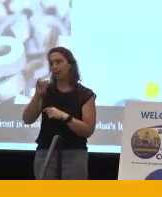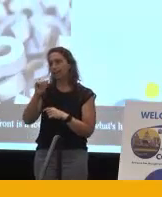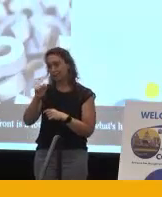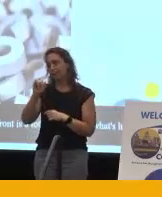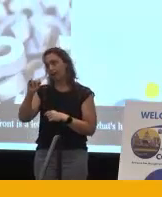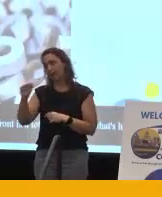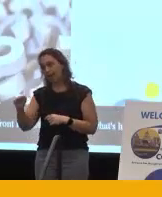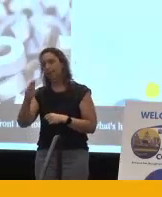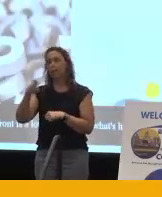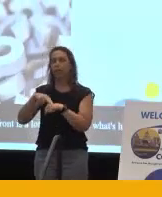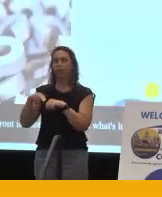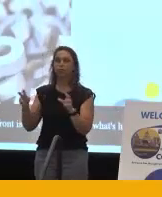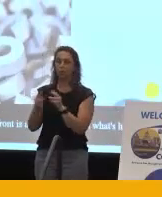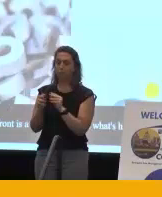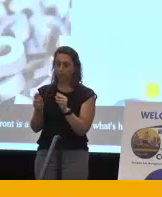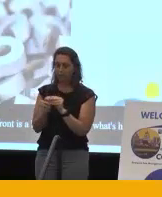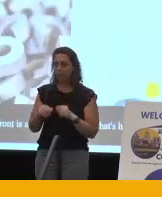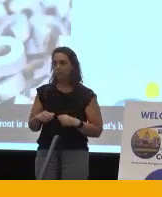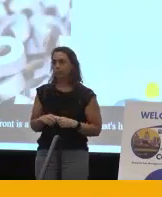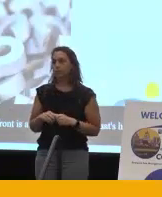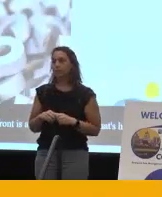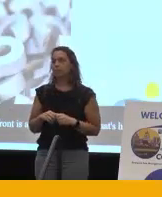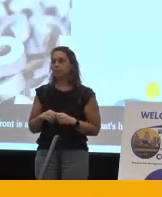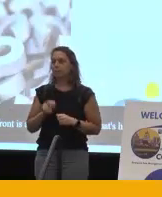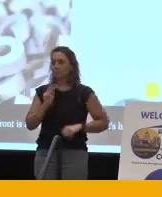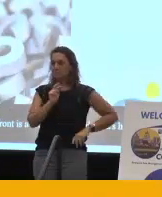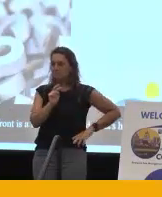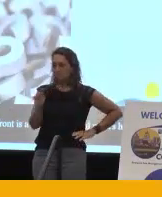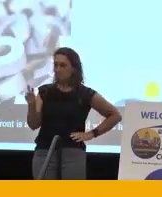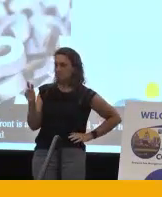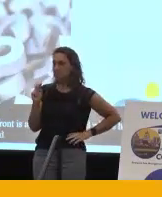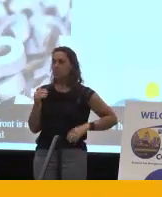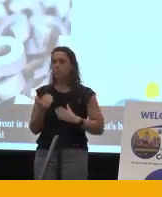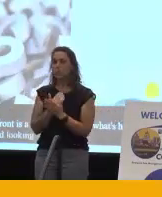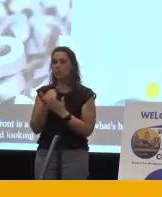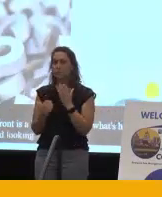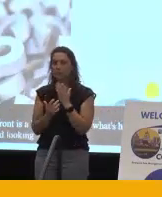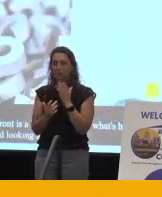national conference and looking at some of the new technology.